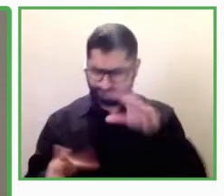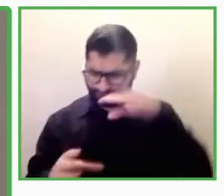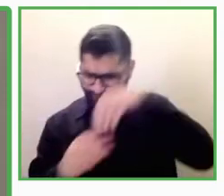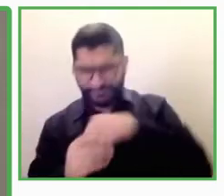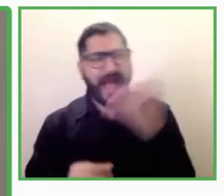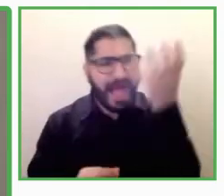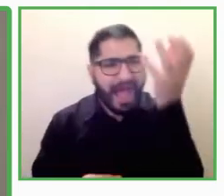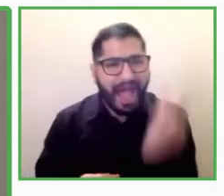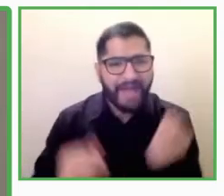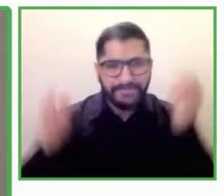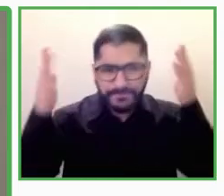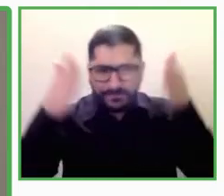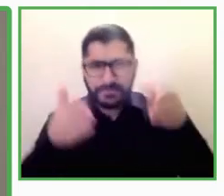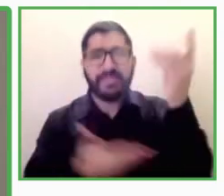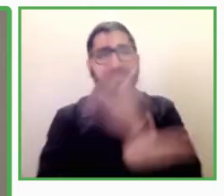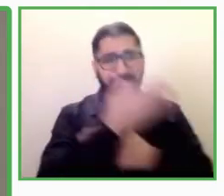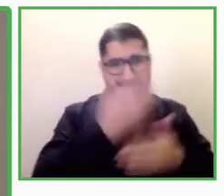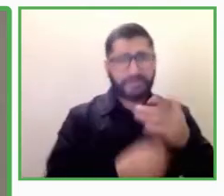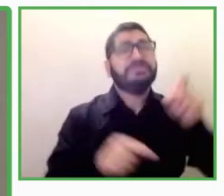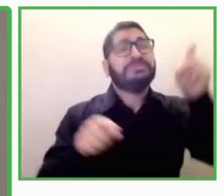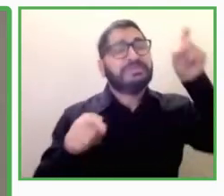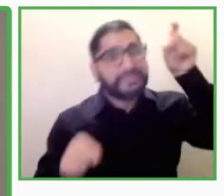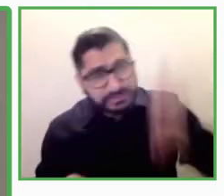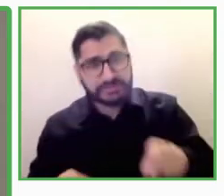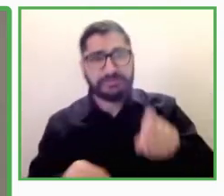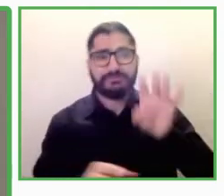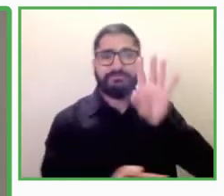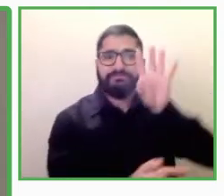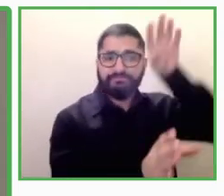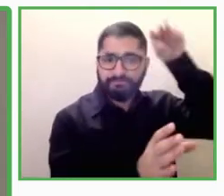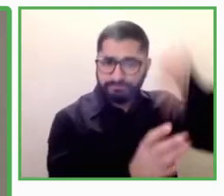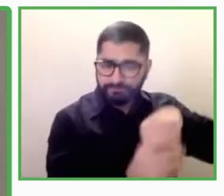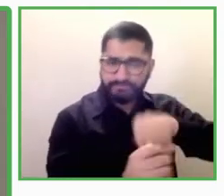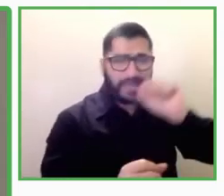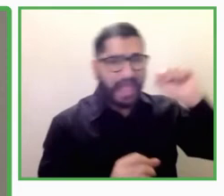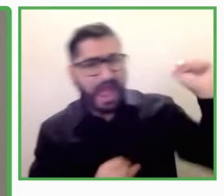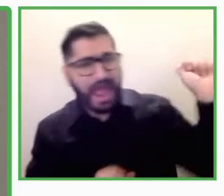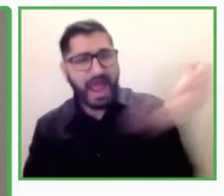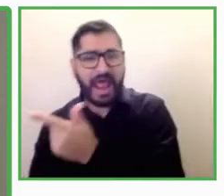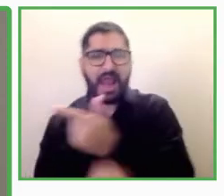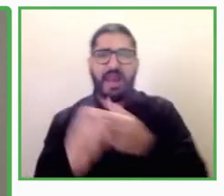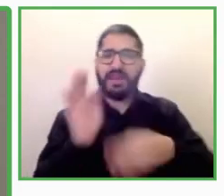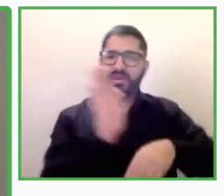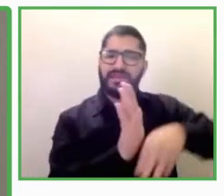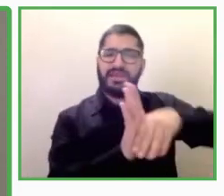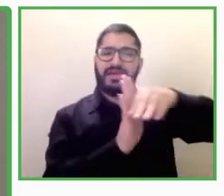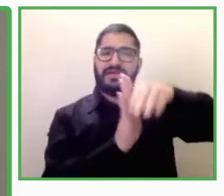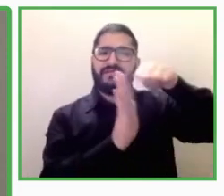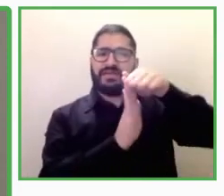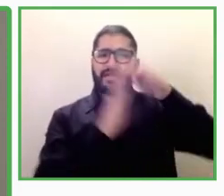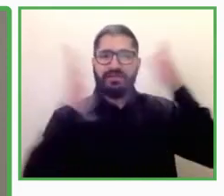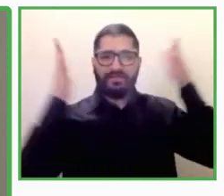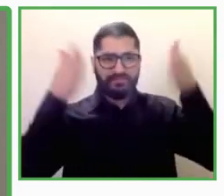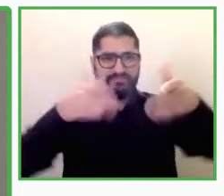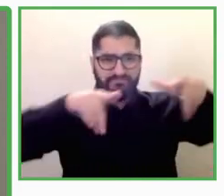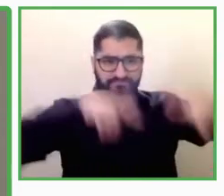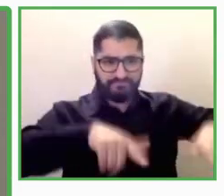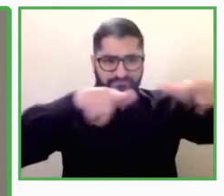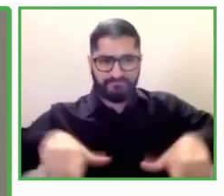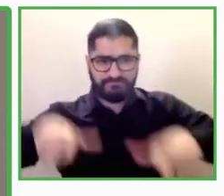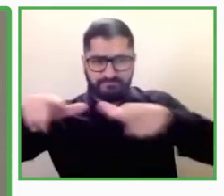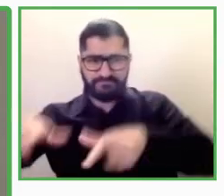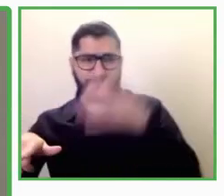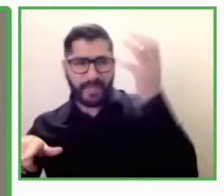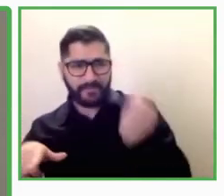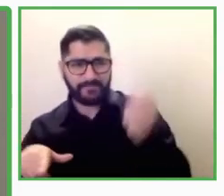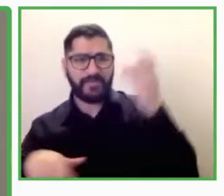40% disabled. So you can find this kind of talent in every level, from the directive teams throughout